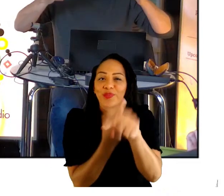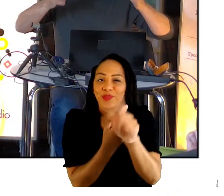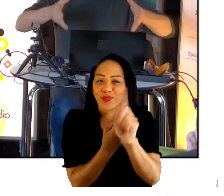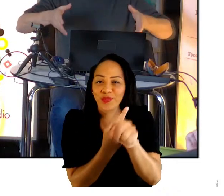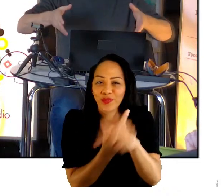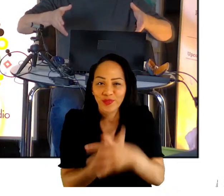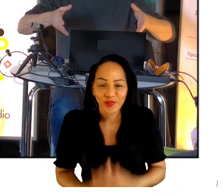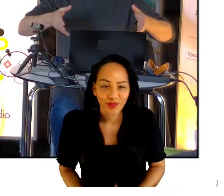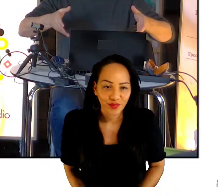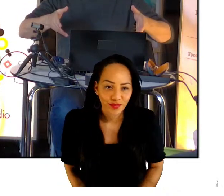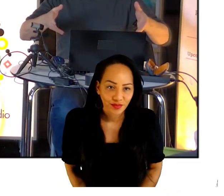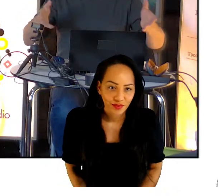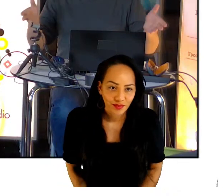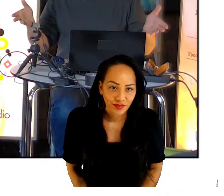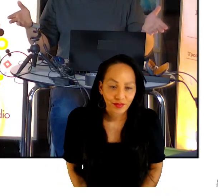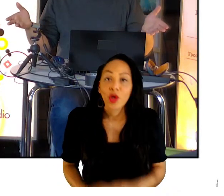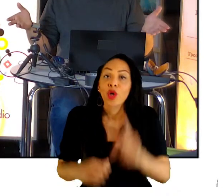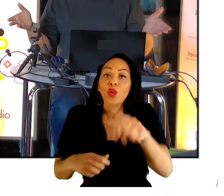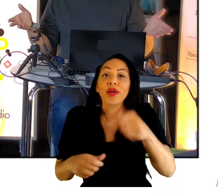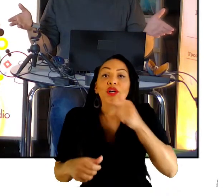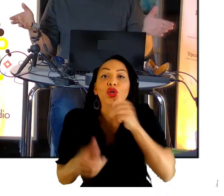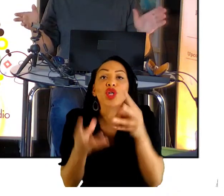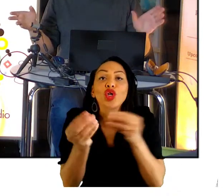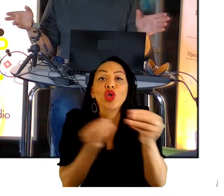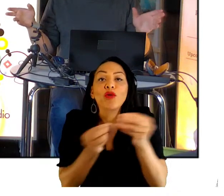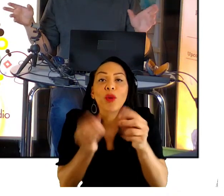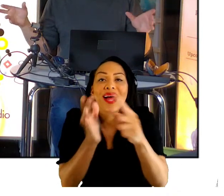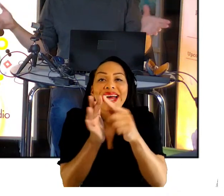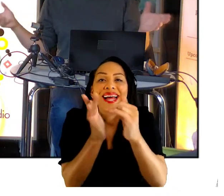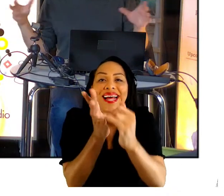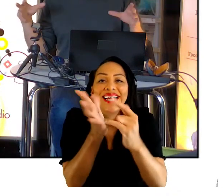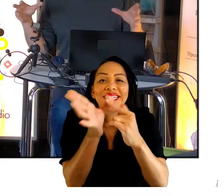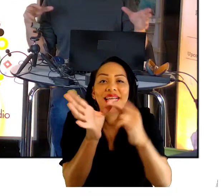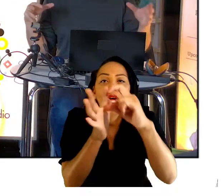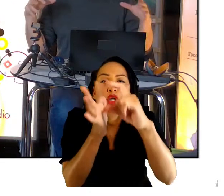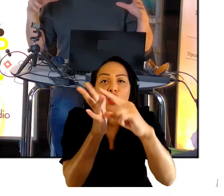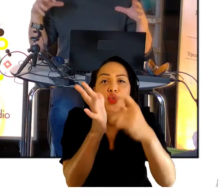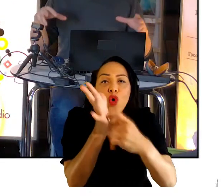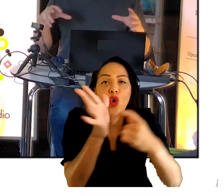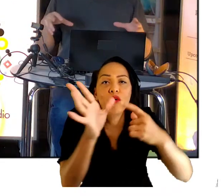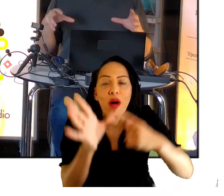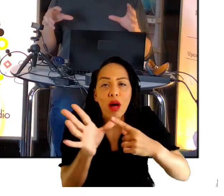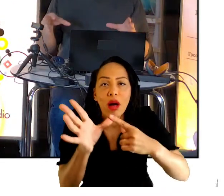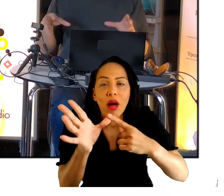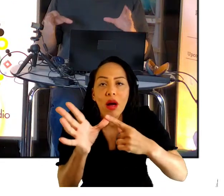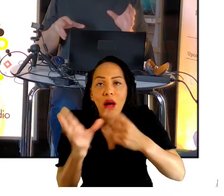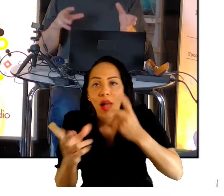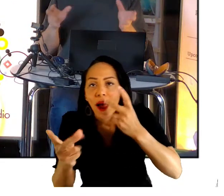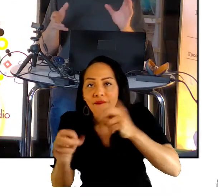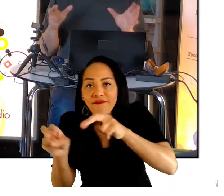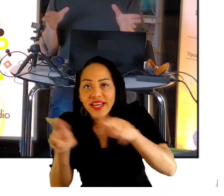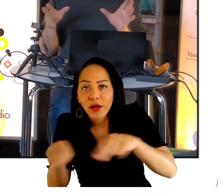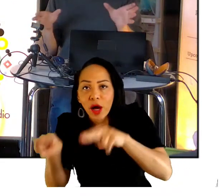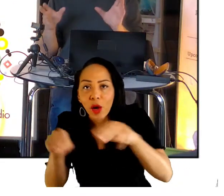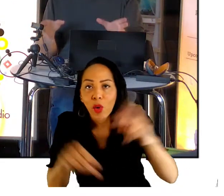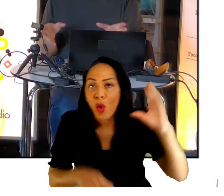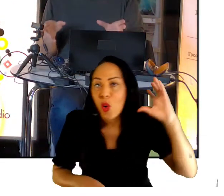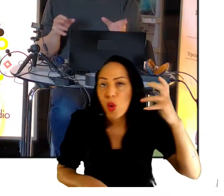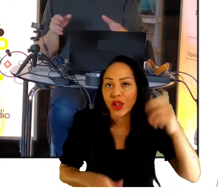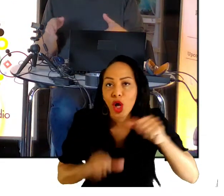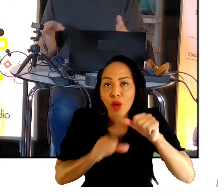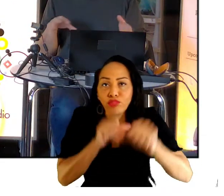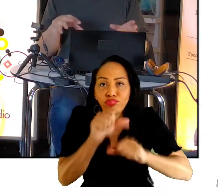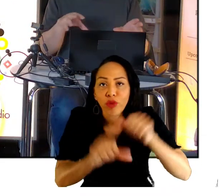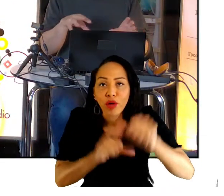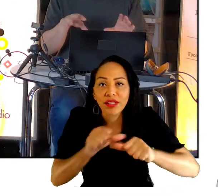is powered by Isadora, which is a cross-platform software which combines a video and audio processing engine of a media server